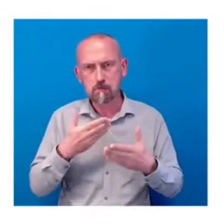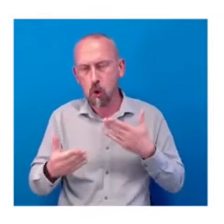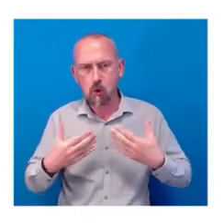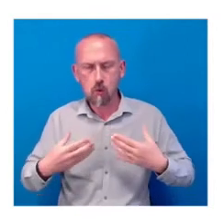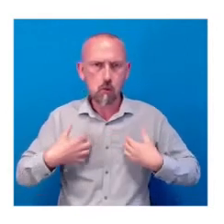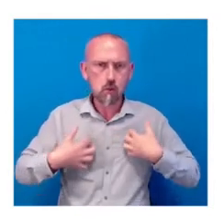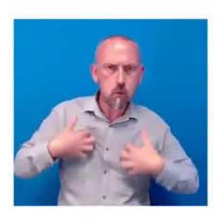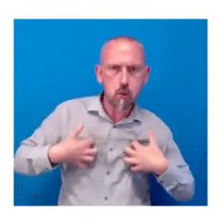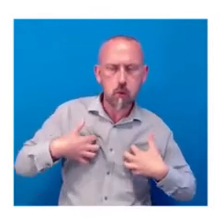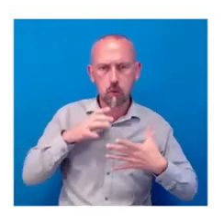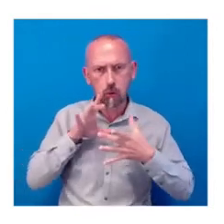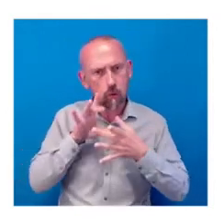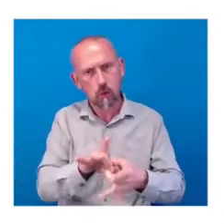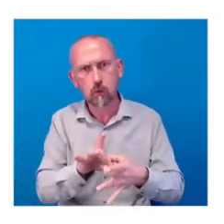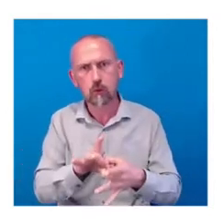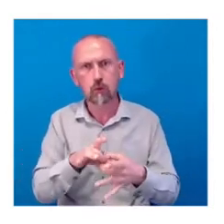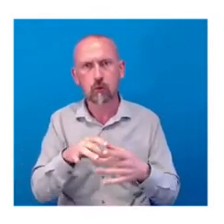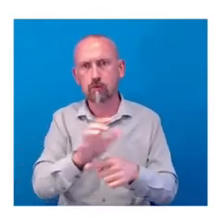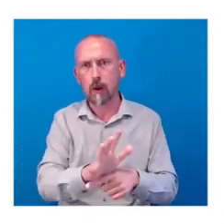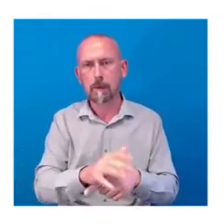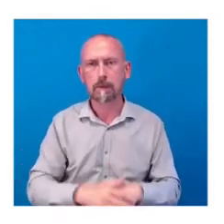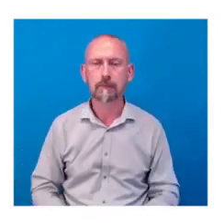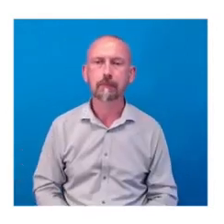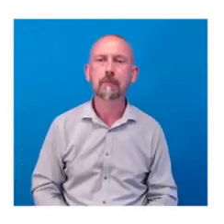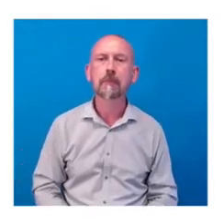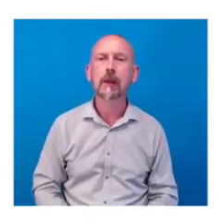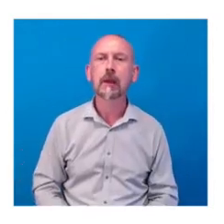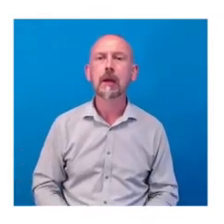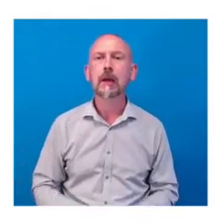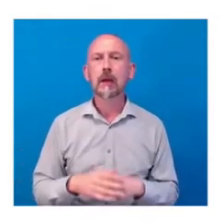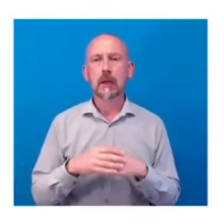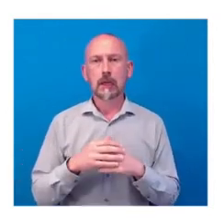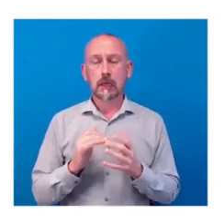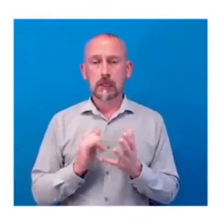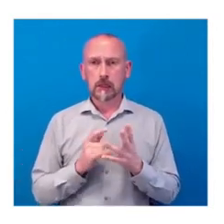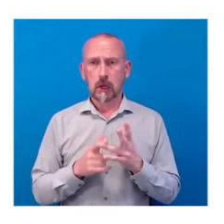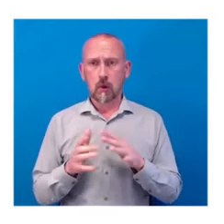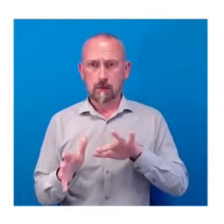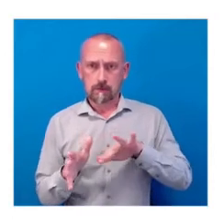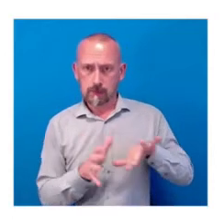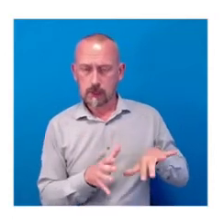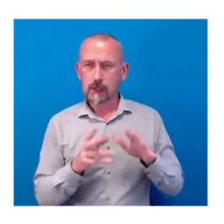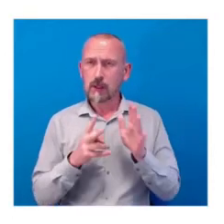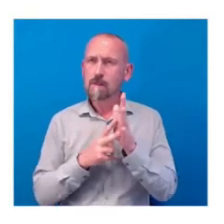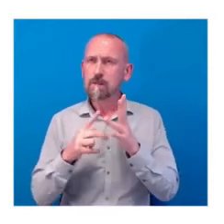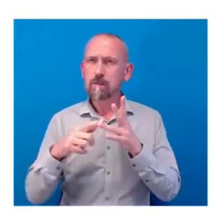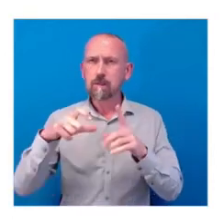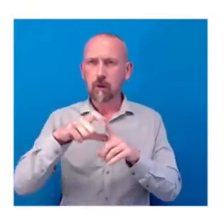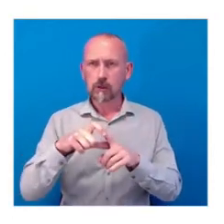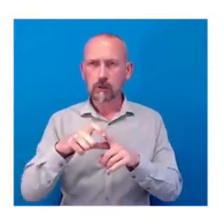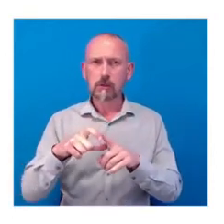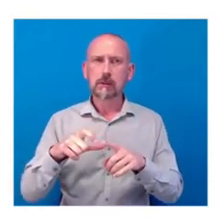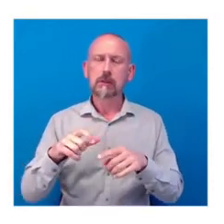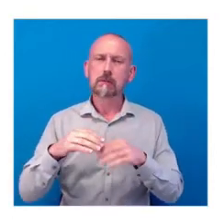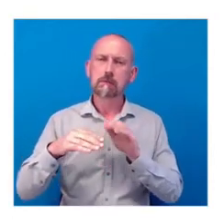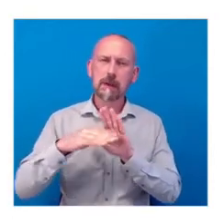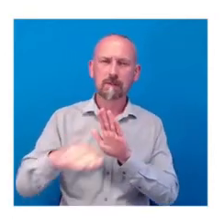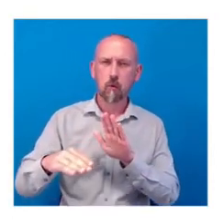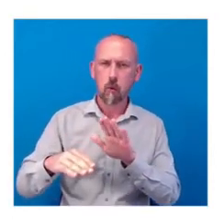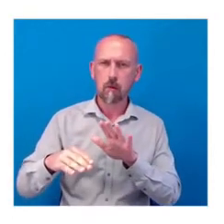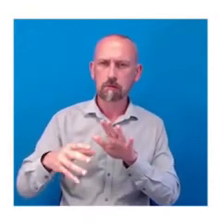Onto our VOD platforms, which have been touched on already. At ITV, we're currently working towards greater rollout of AD